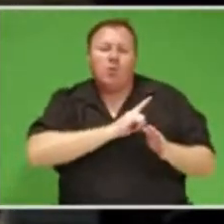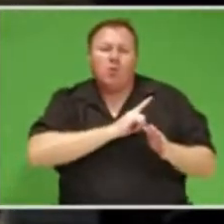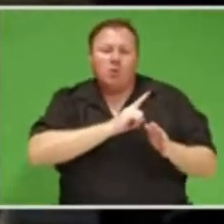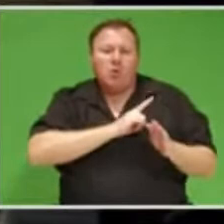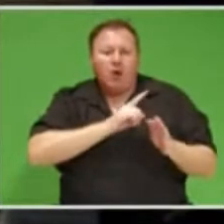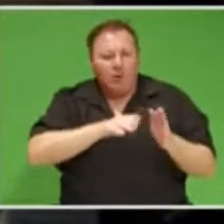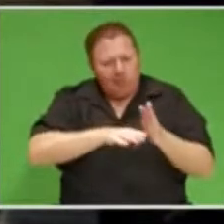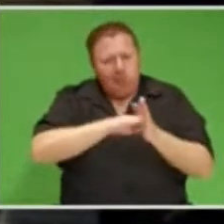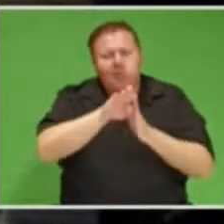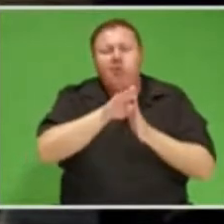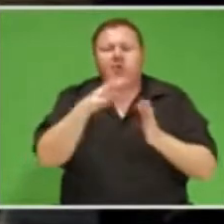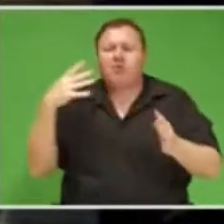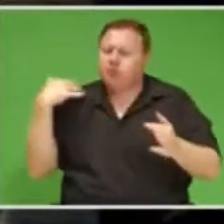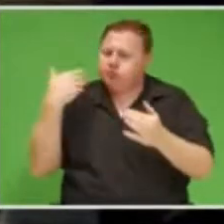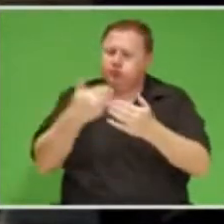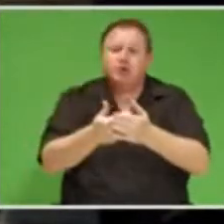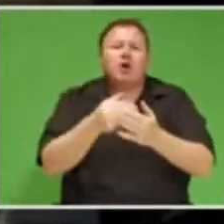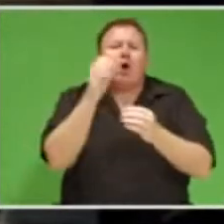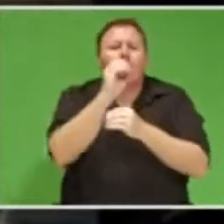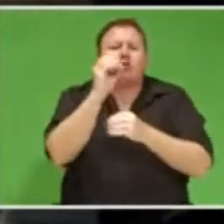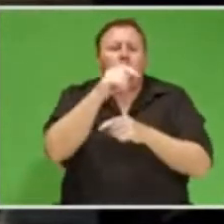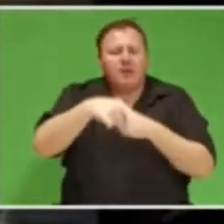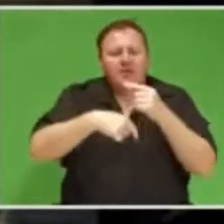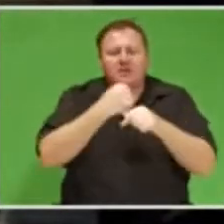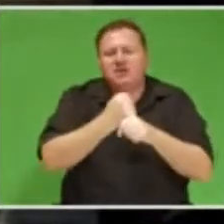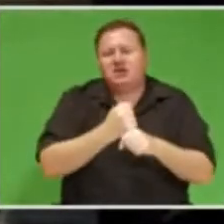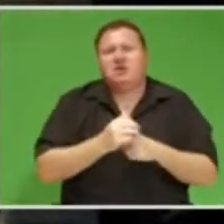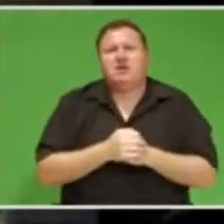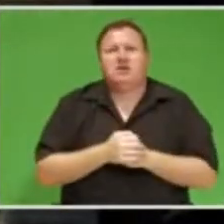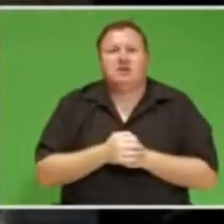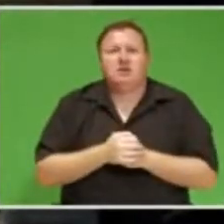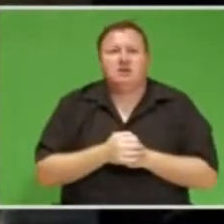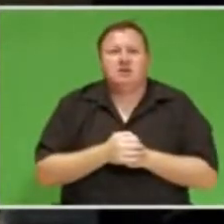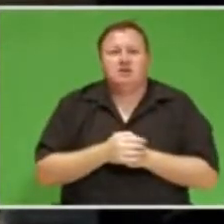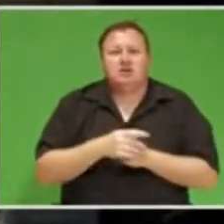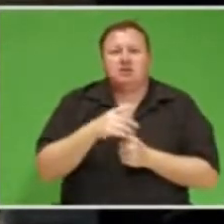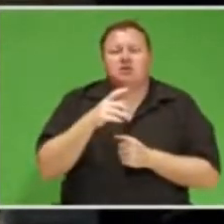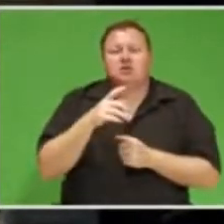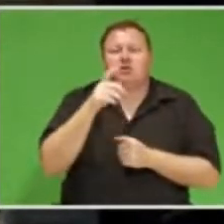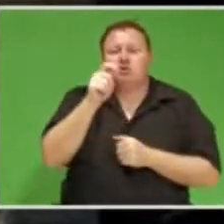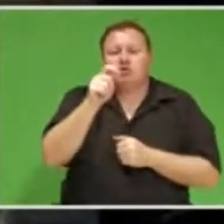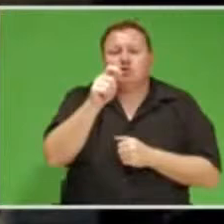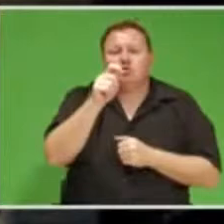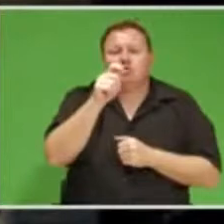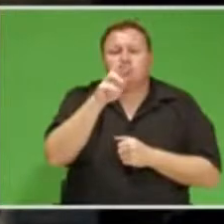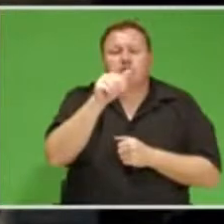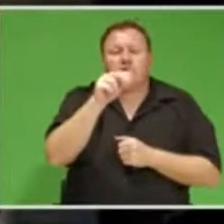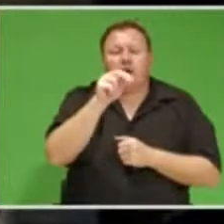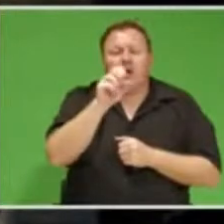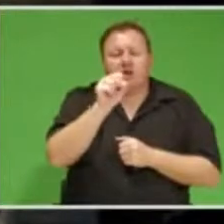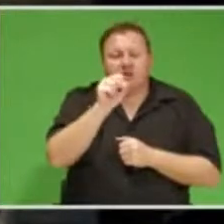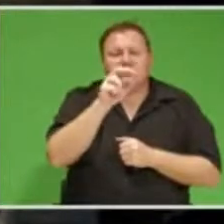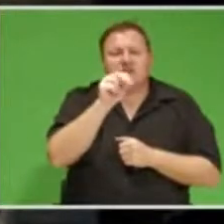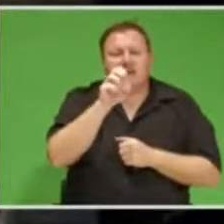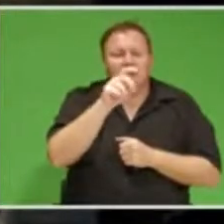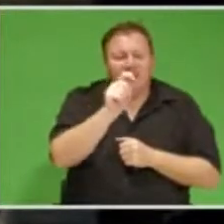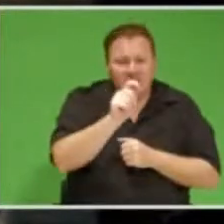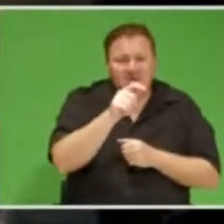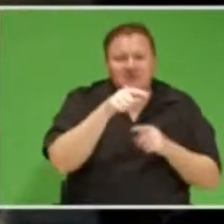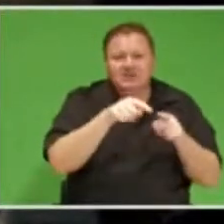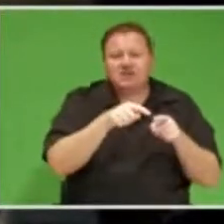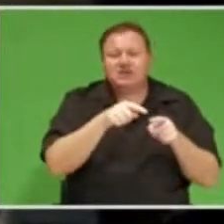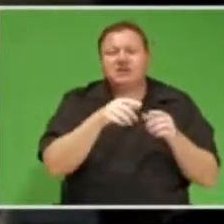year. Transnet and private sector companies will conclude partnerships at the Durban and